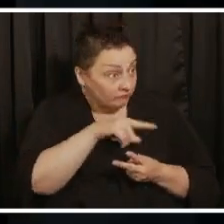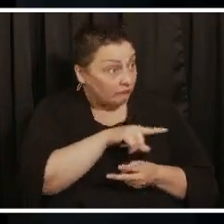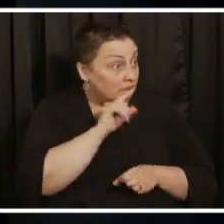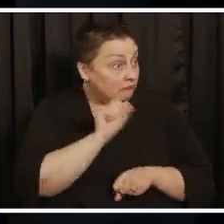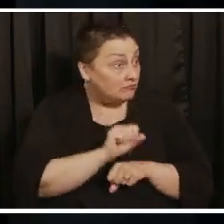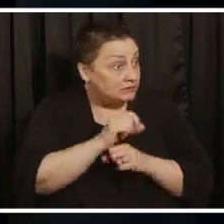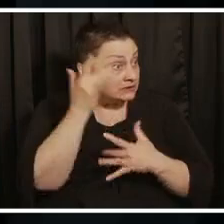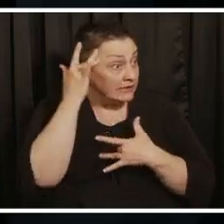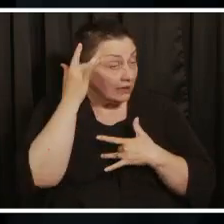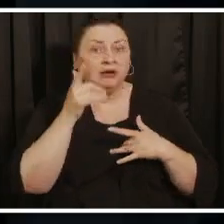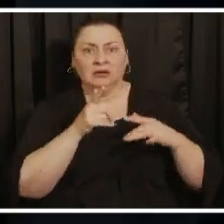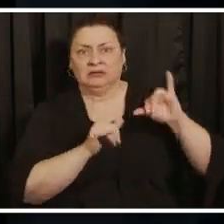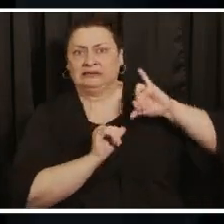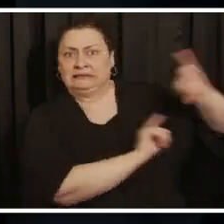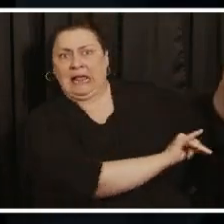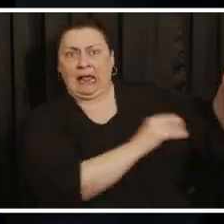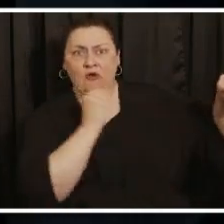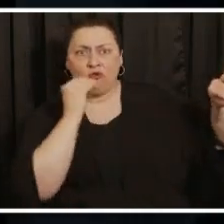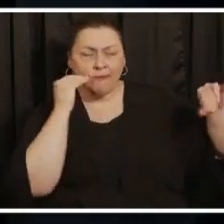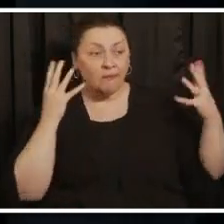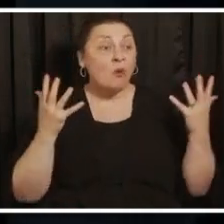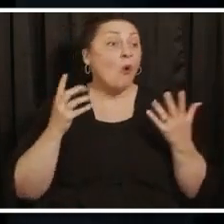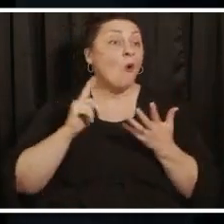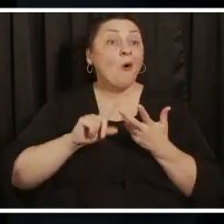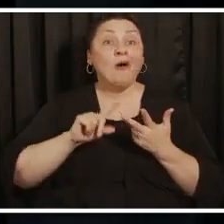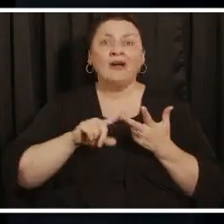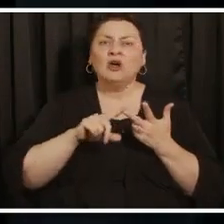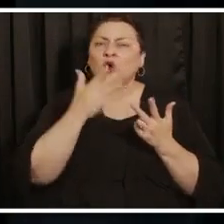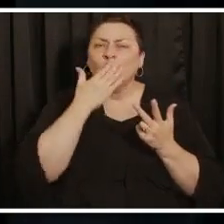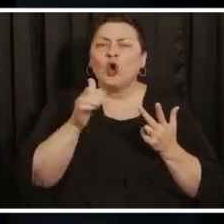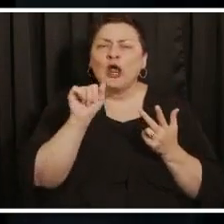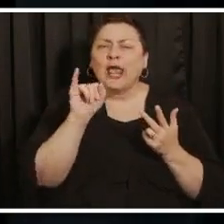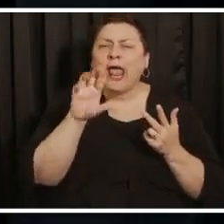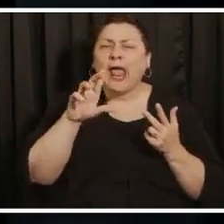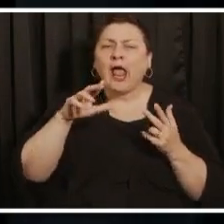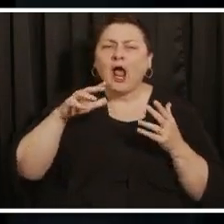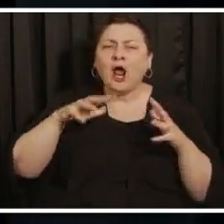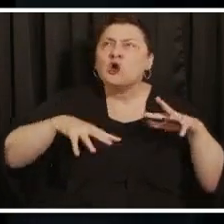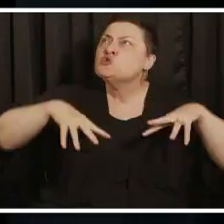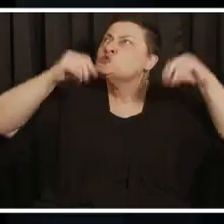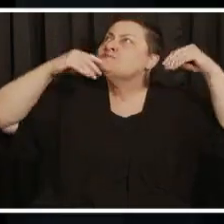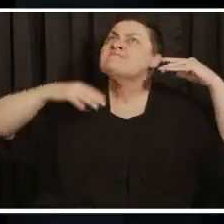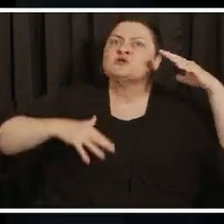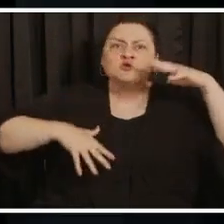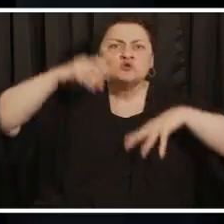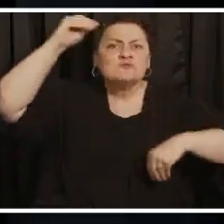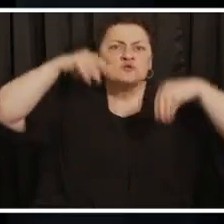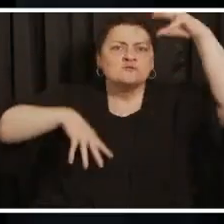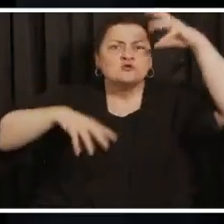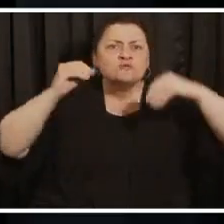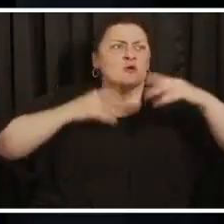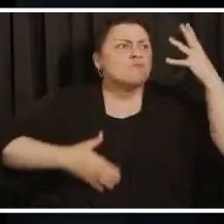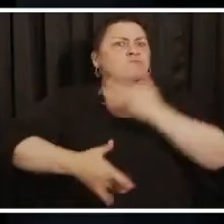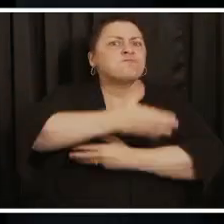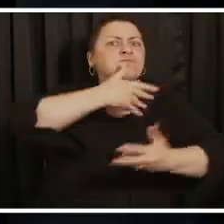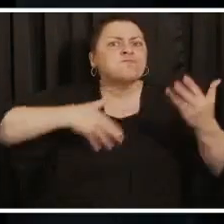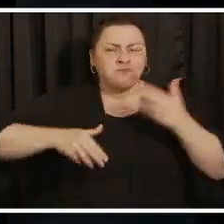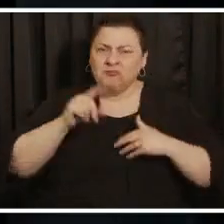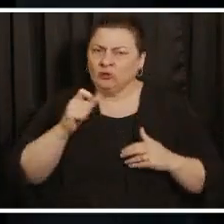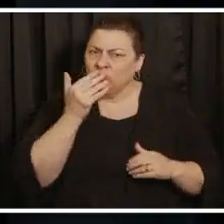ventilation. Figuring these things out in a way that works is a key part of making our schools safe. And absolutely one